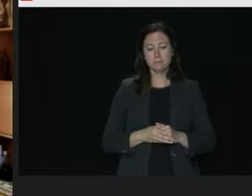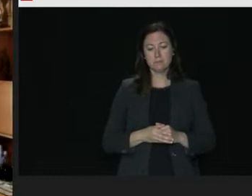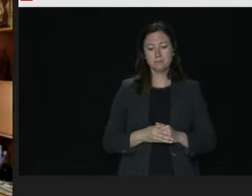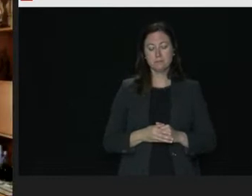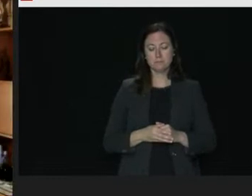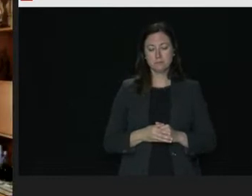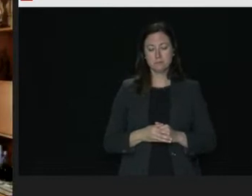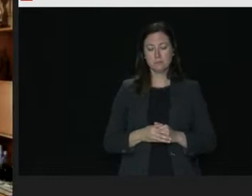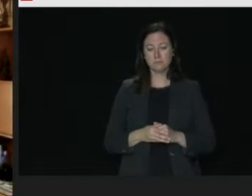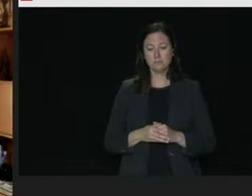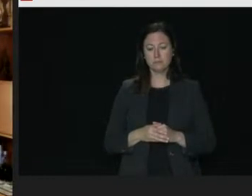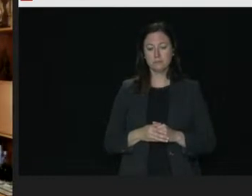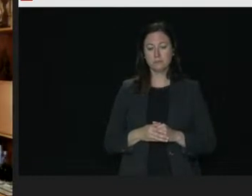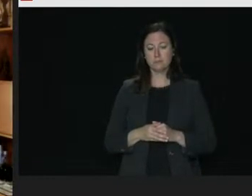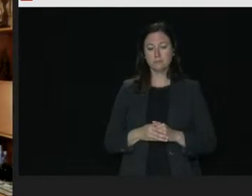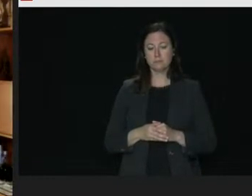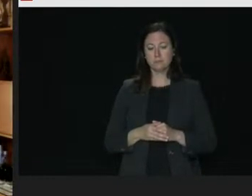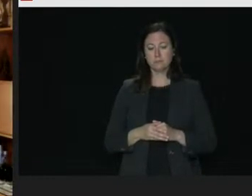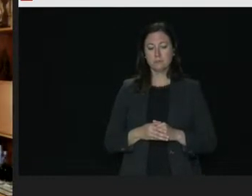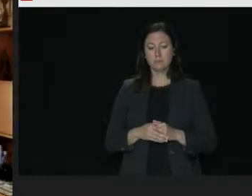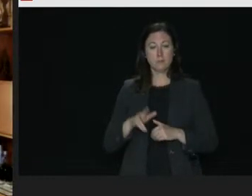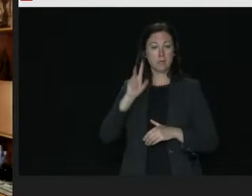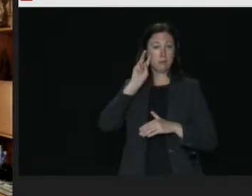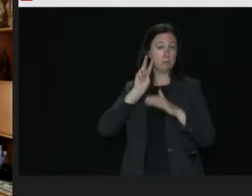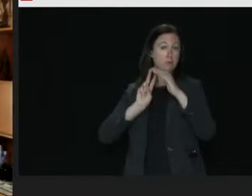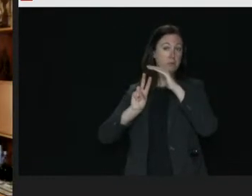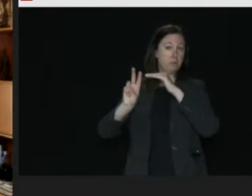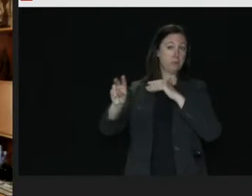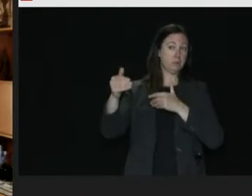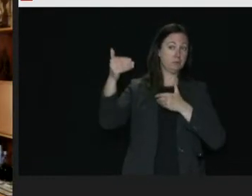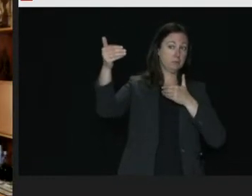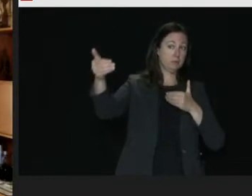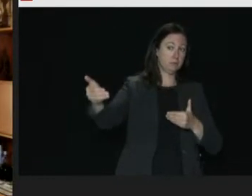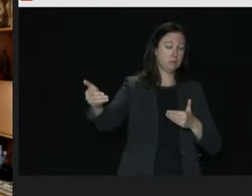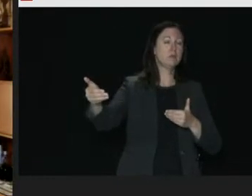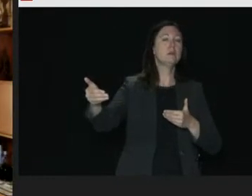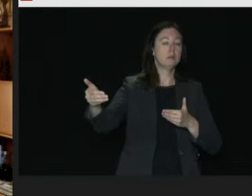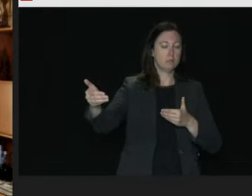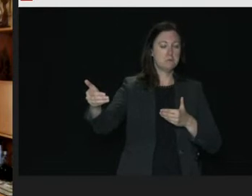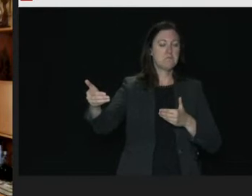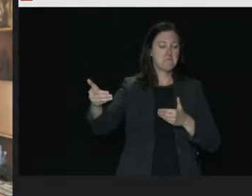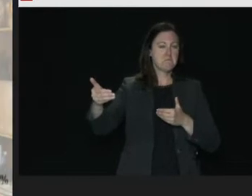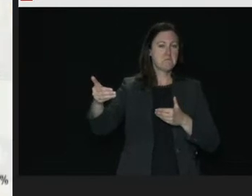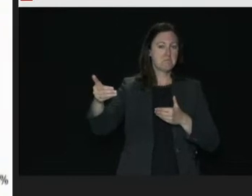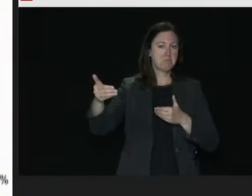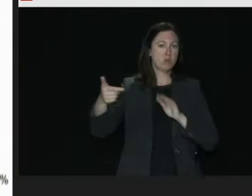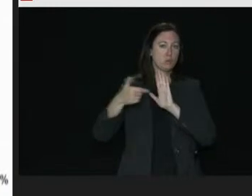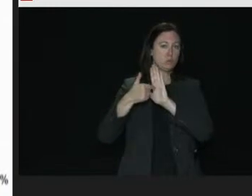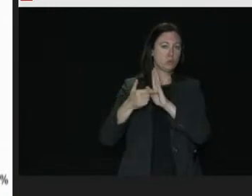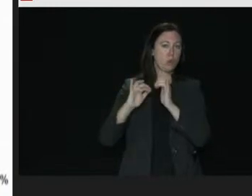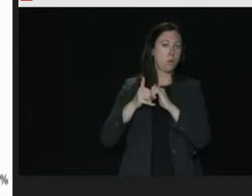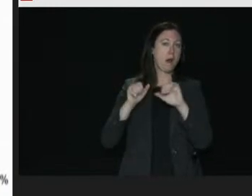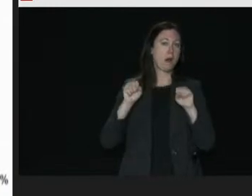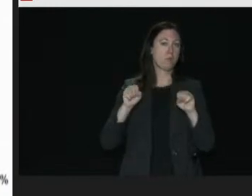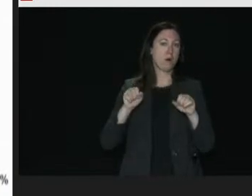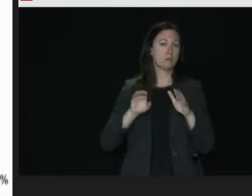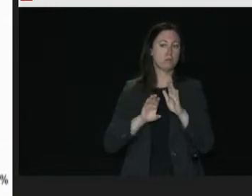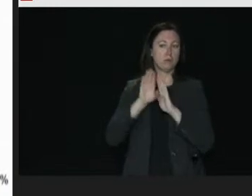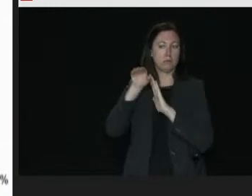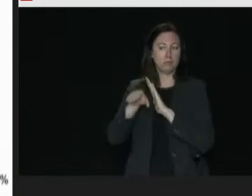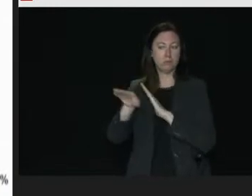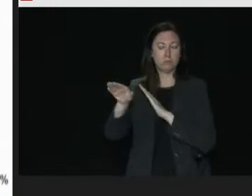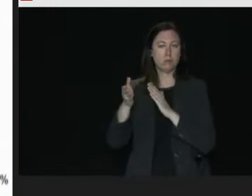This updated, longer-range forecast shows how the epidemic trajectory may evolve through early